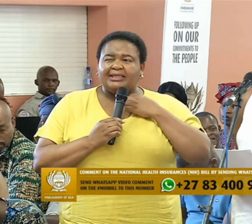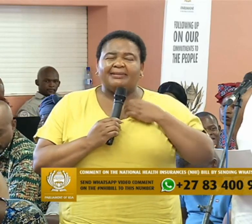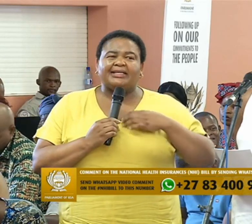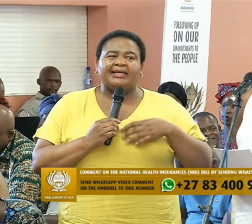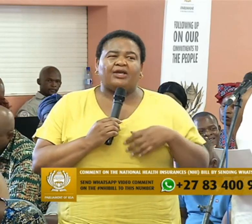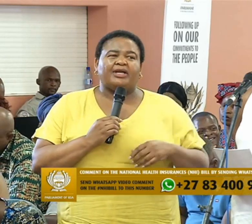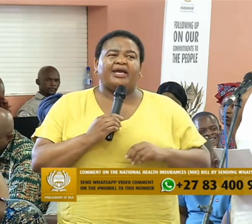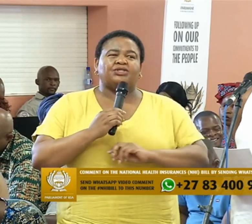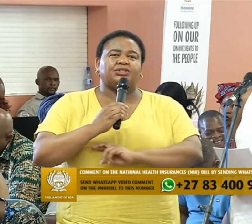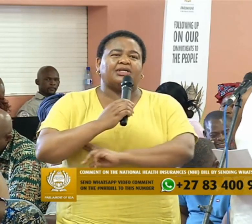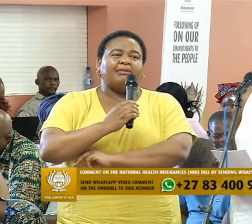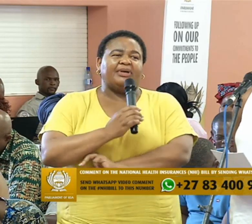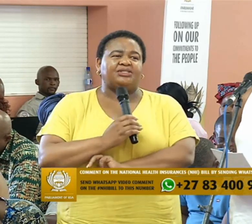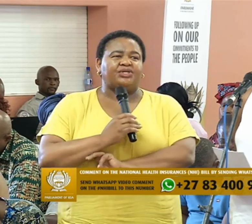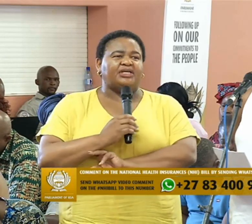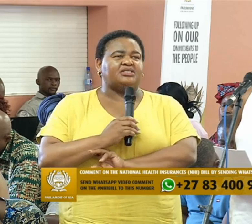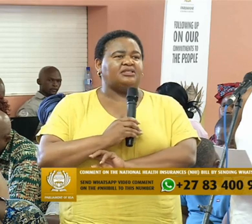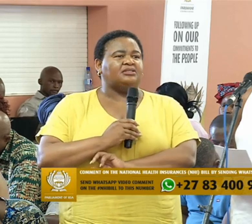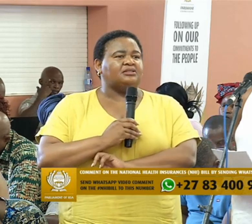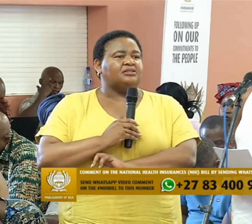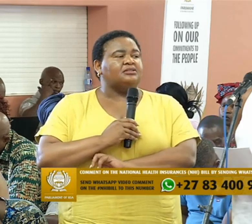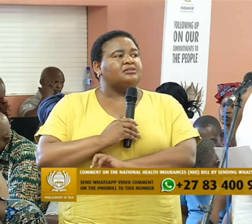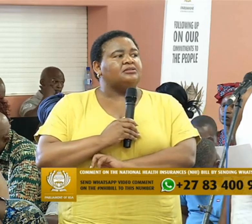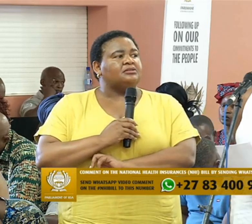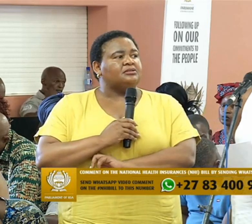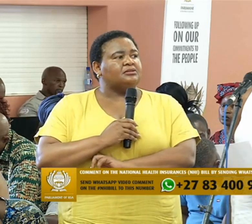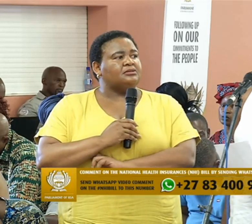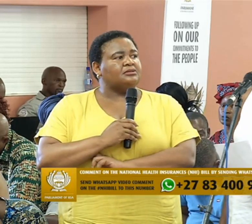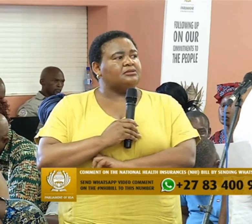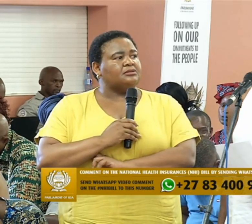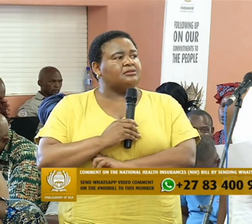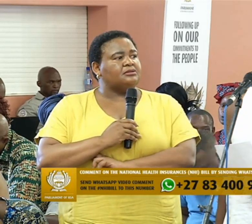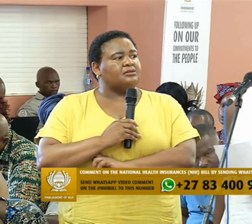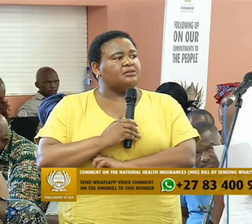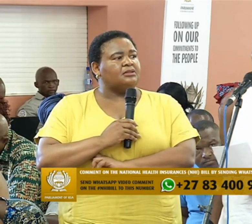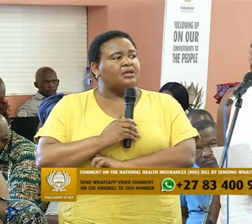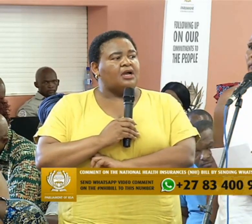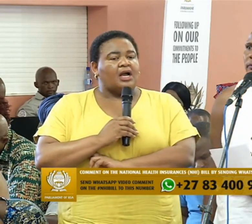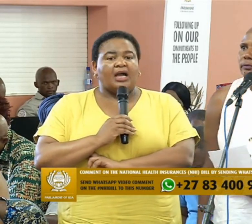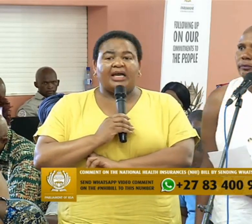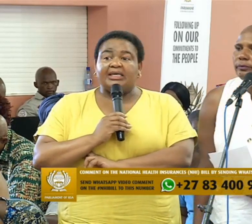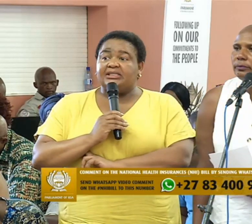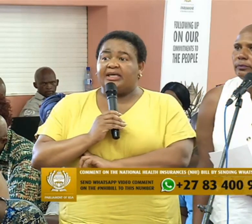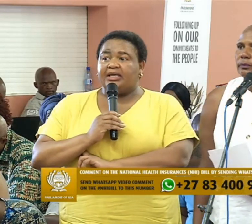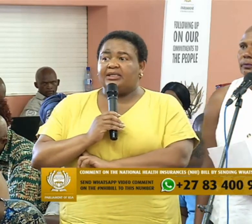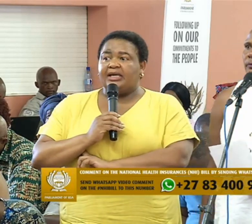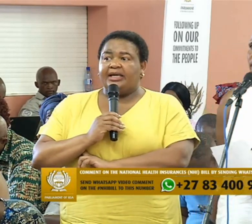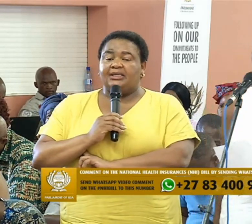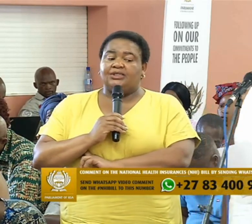verse 36. When people ask Jesus, Lokvan, what are you saying? When be my last day?